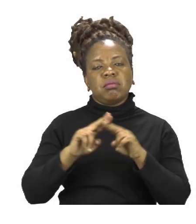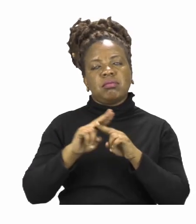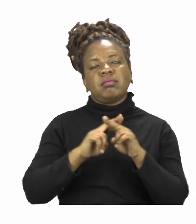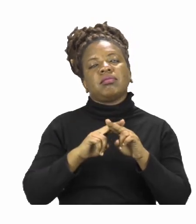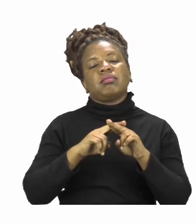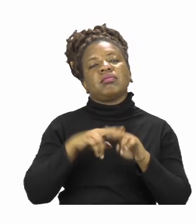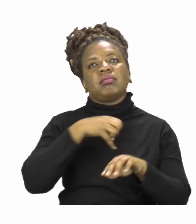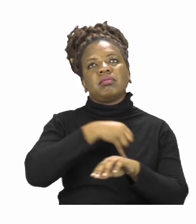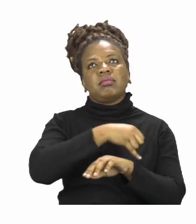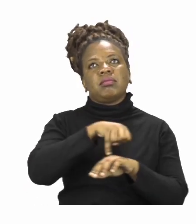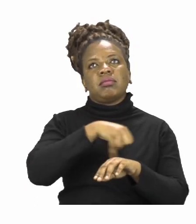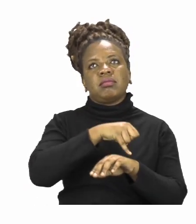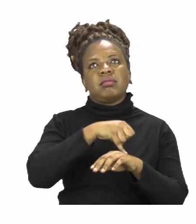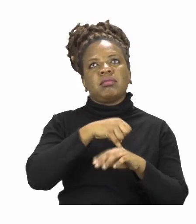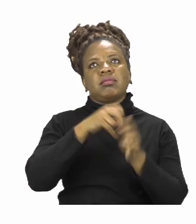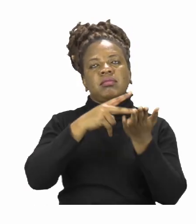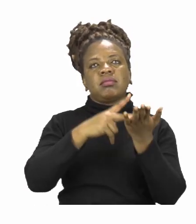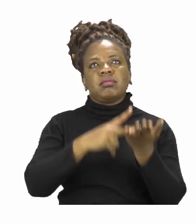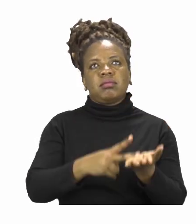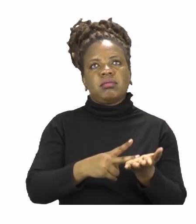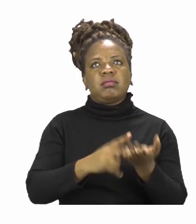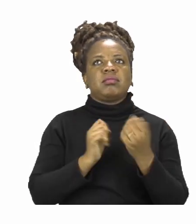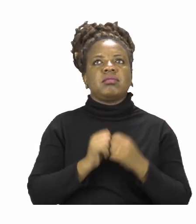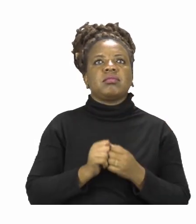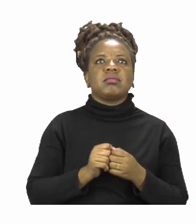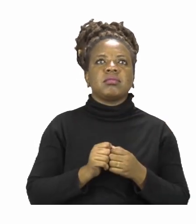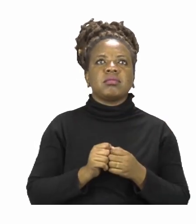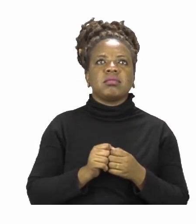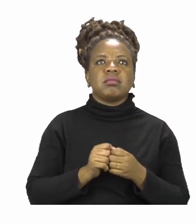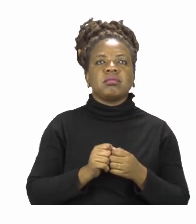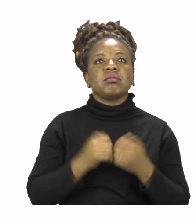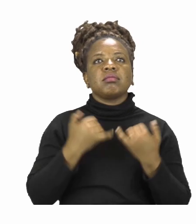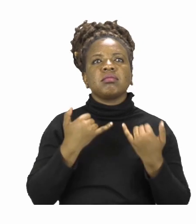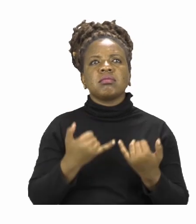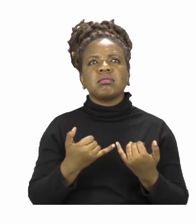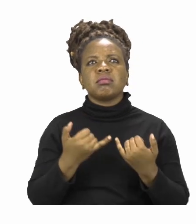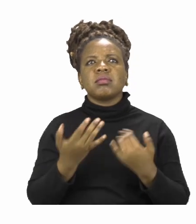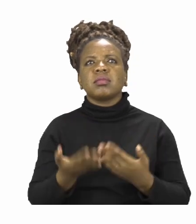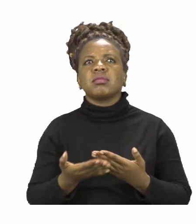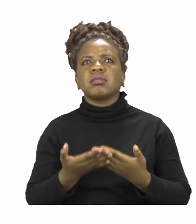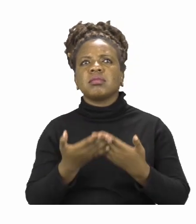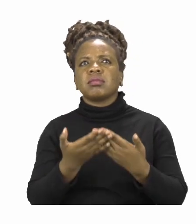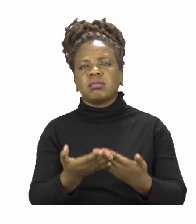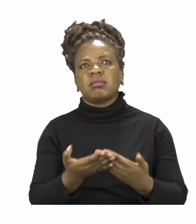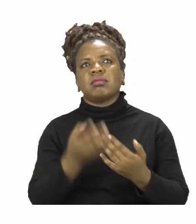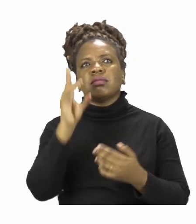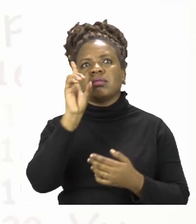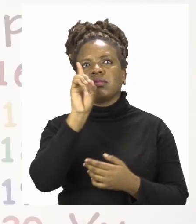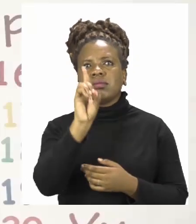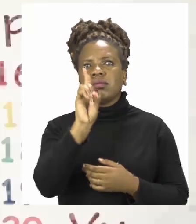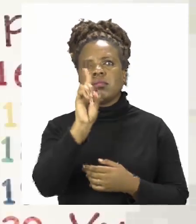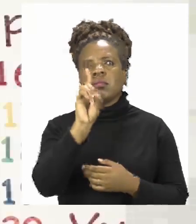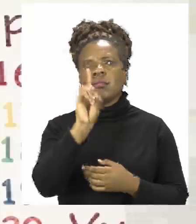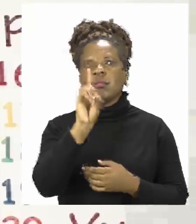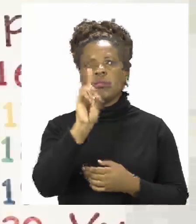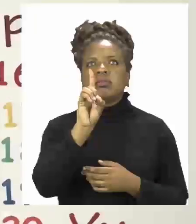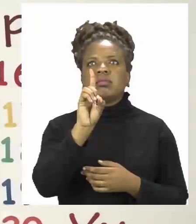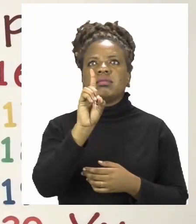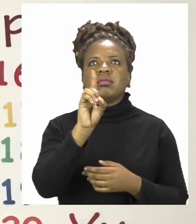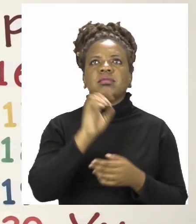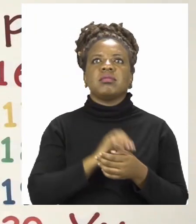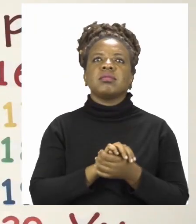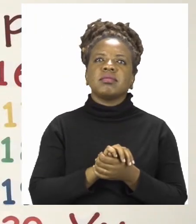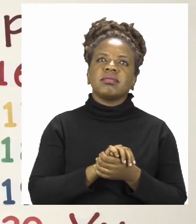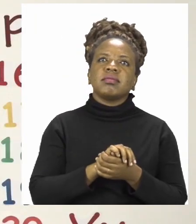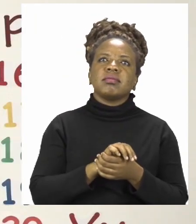do the same. We're going to do the same for D. So let's take a look at the board. For D,